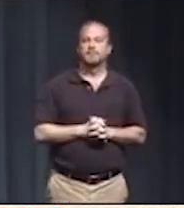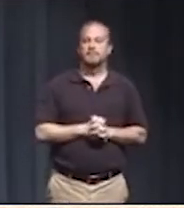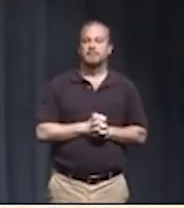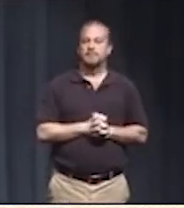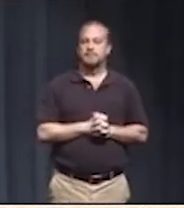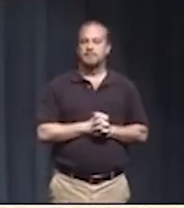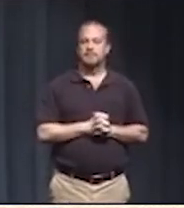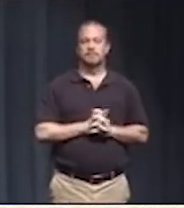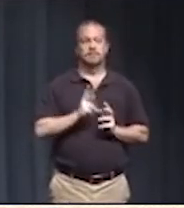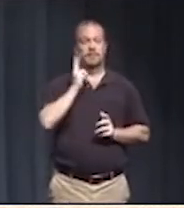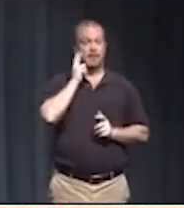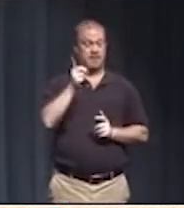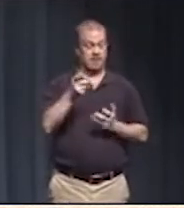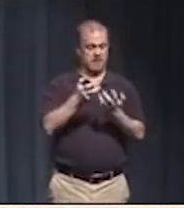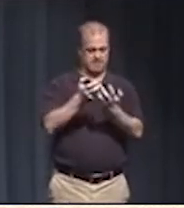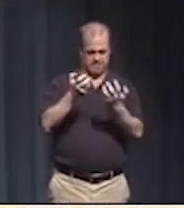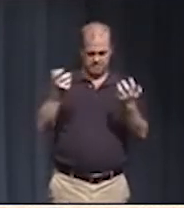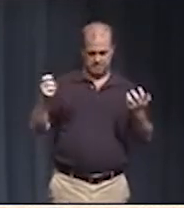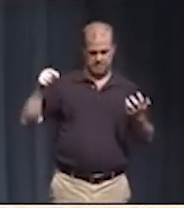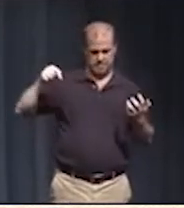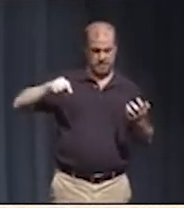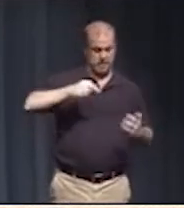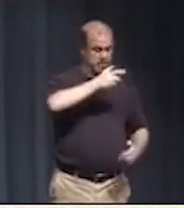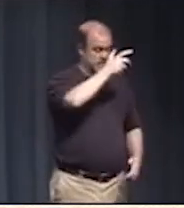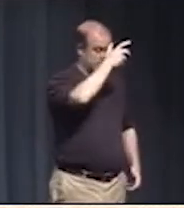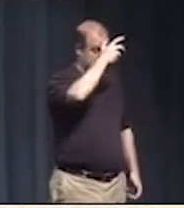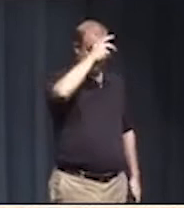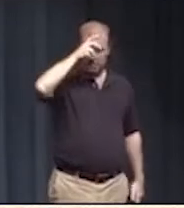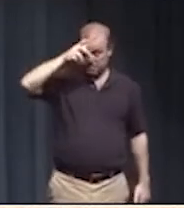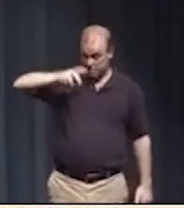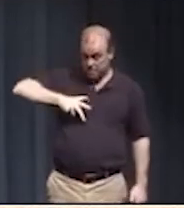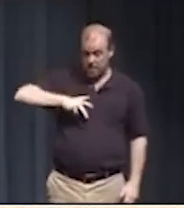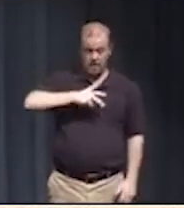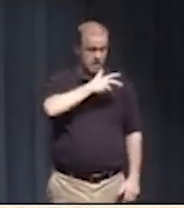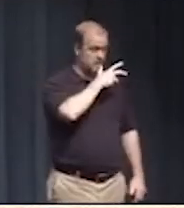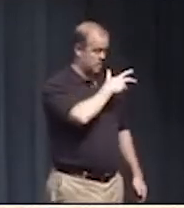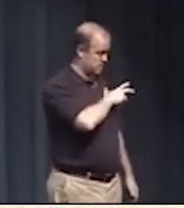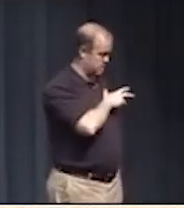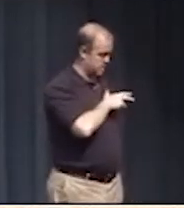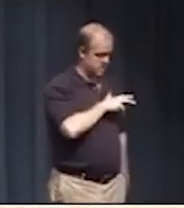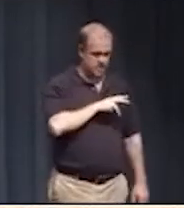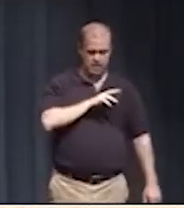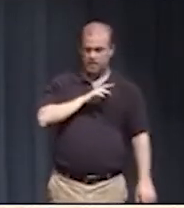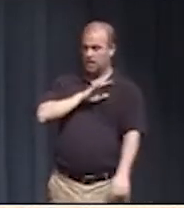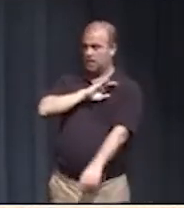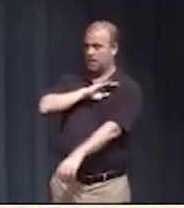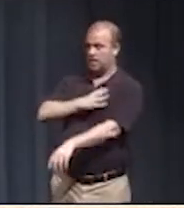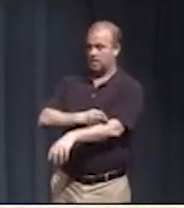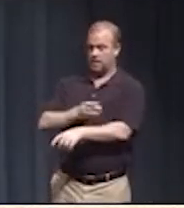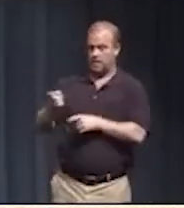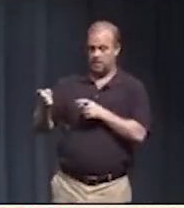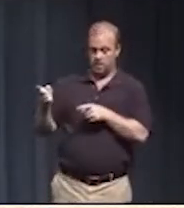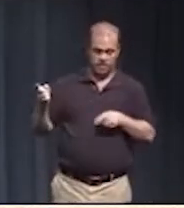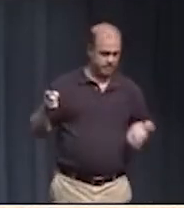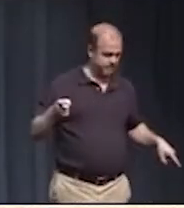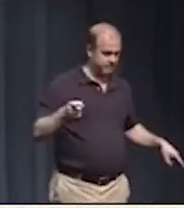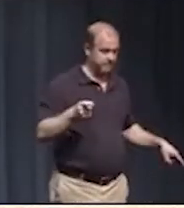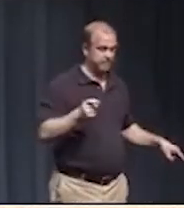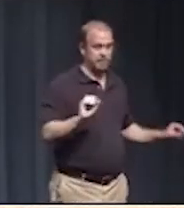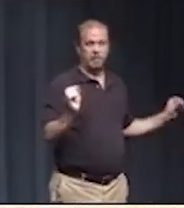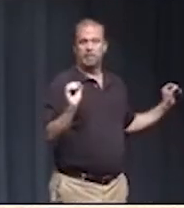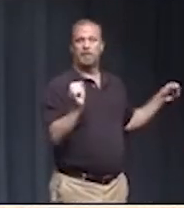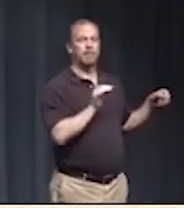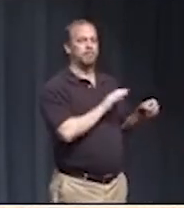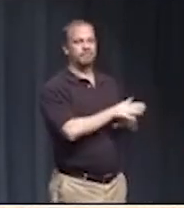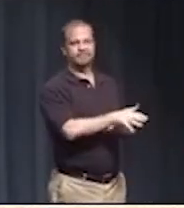we see this separation. Here are the men, here are the women. Here's the power base, here's the not power base, I guess, lack of